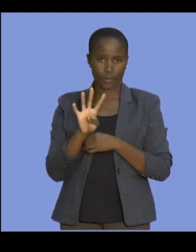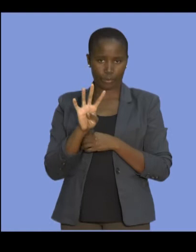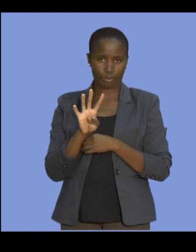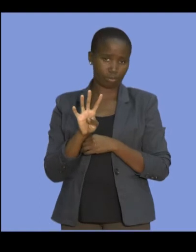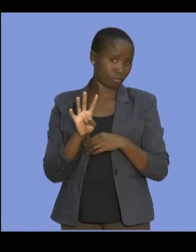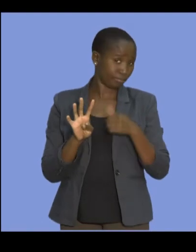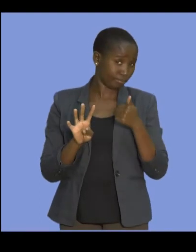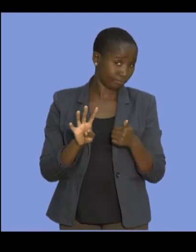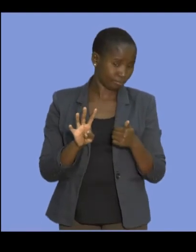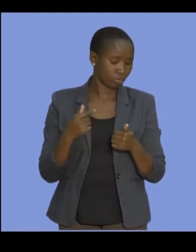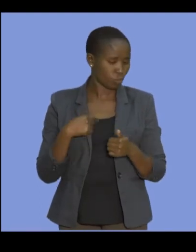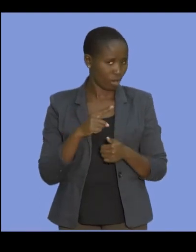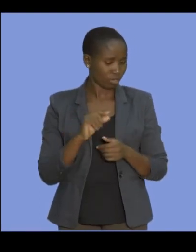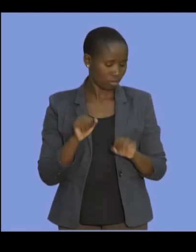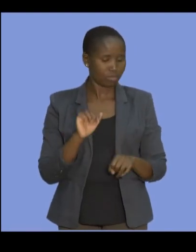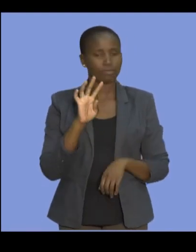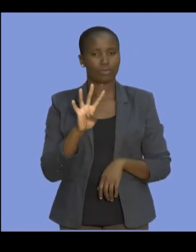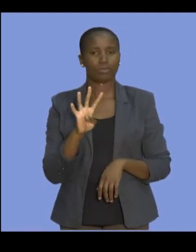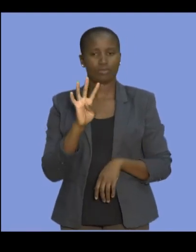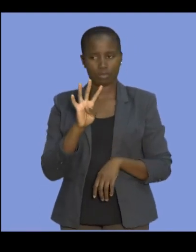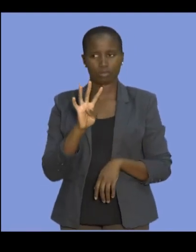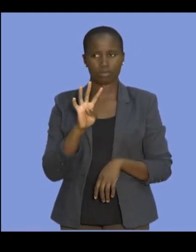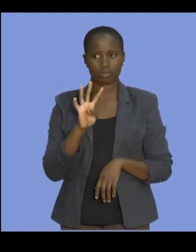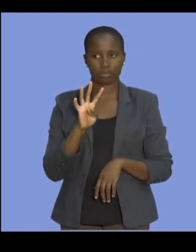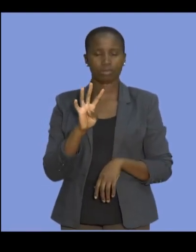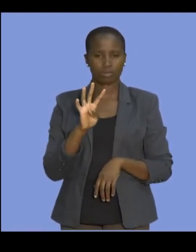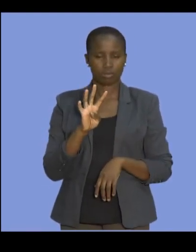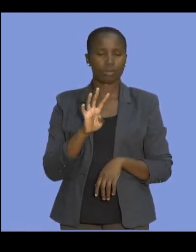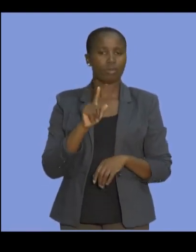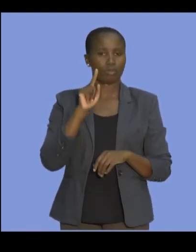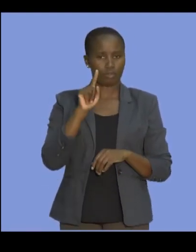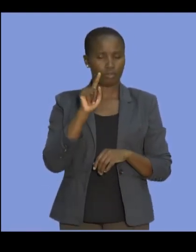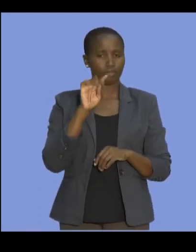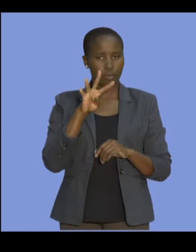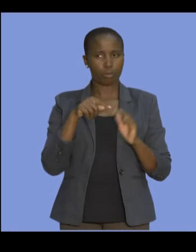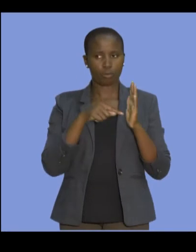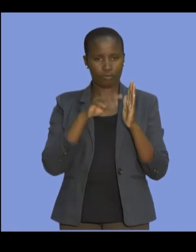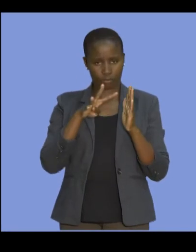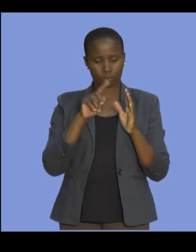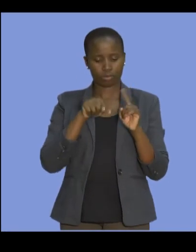correct. Yes, should be 4. 4 plus 4 divided by 2 should be 4.